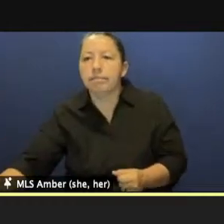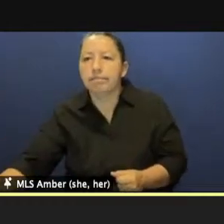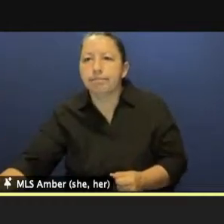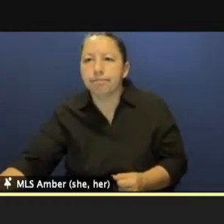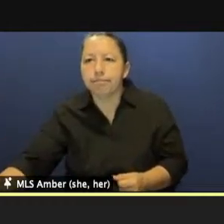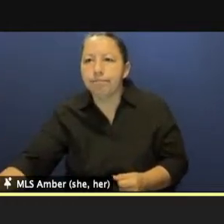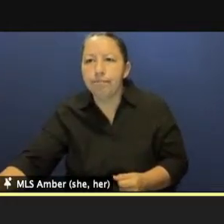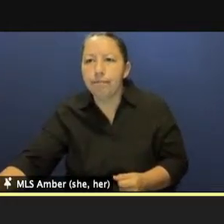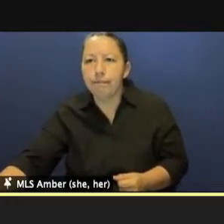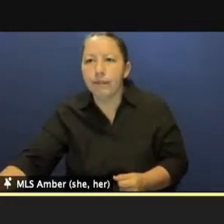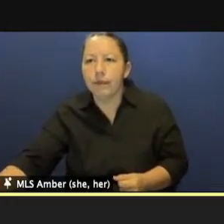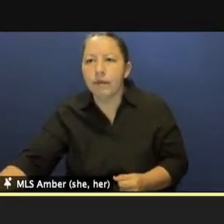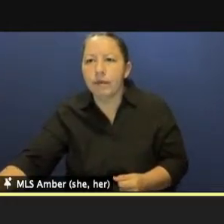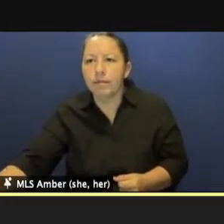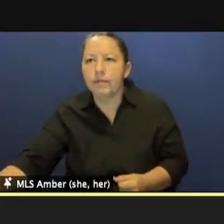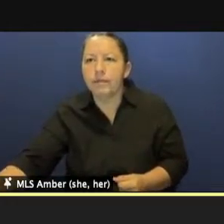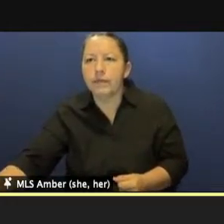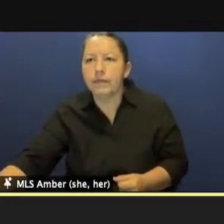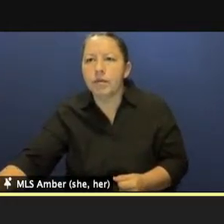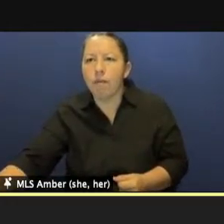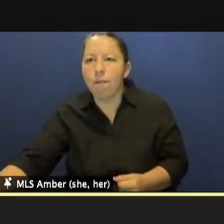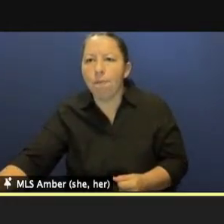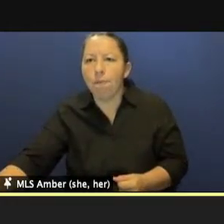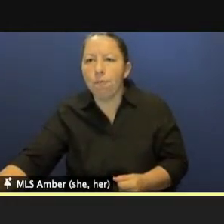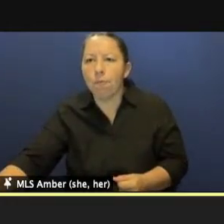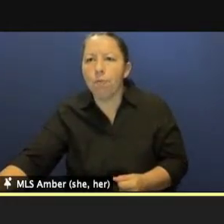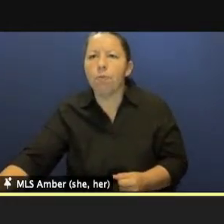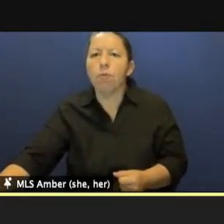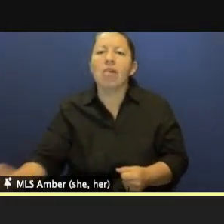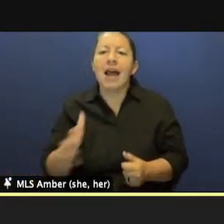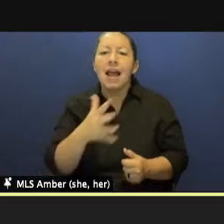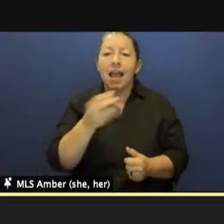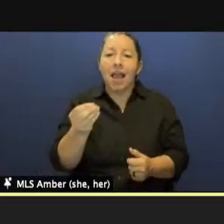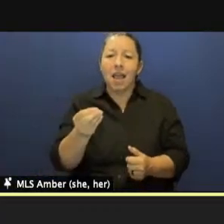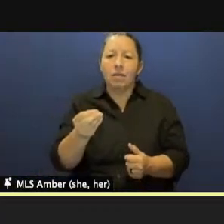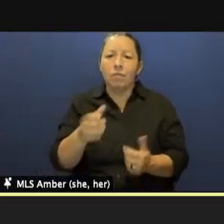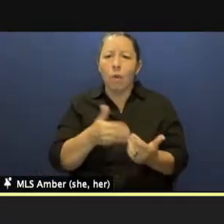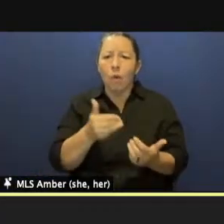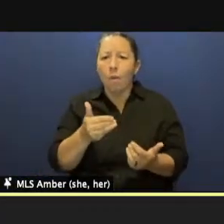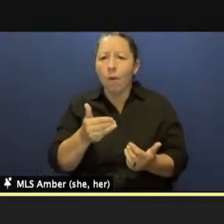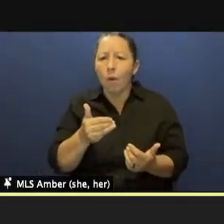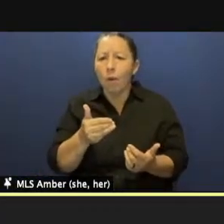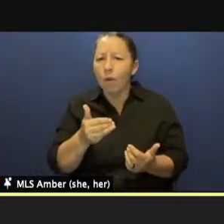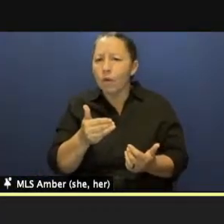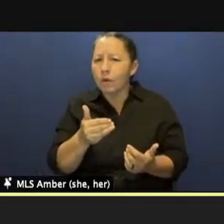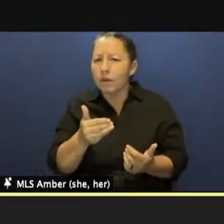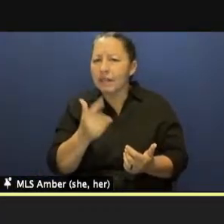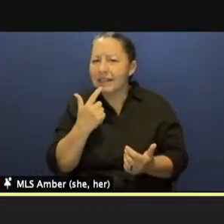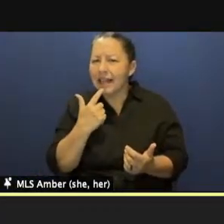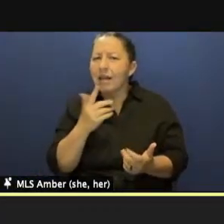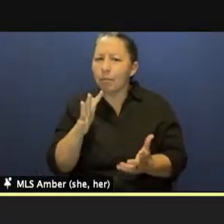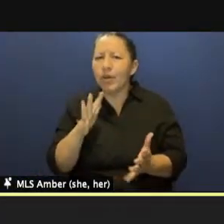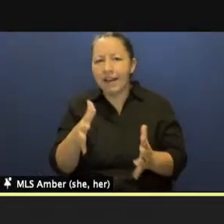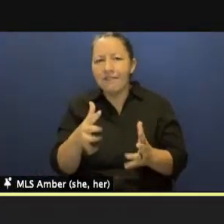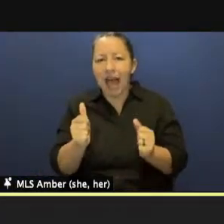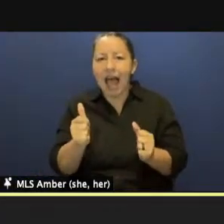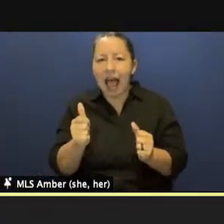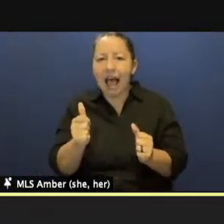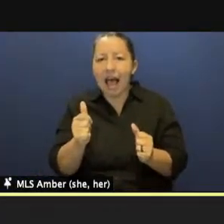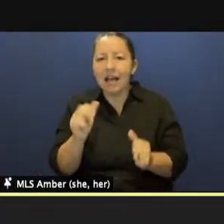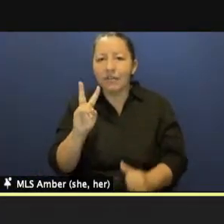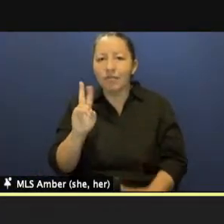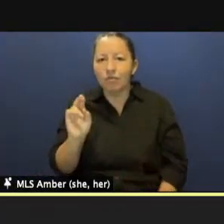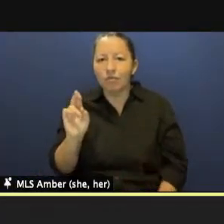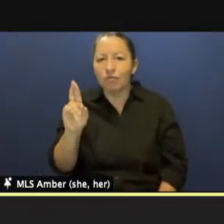a relatively fast rover. Relatively, maybe not in comparison to even a human walking, but in comparison to the